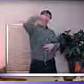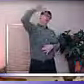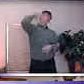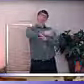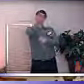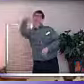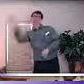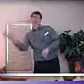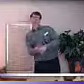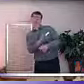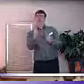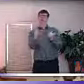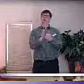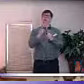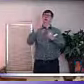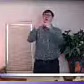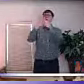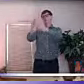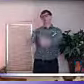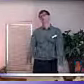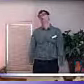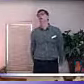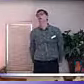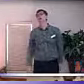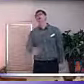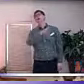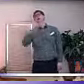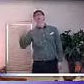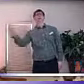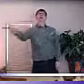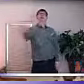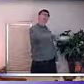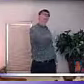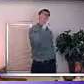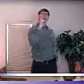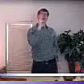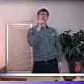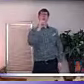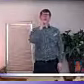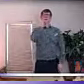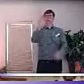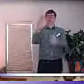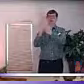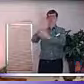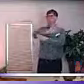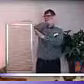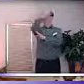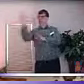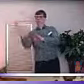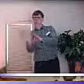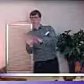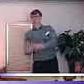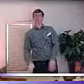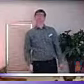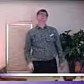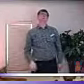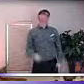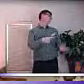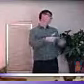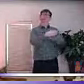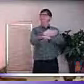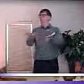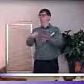all that there is, and we are of its perfection. There are